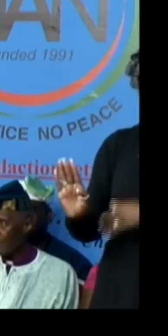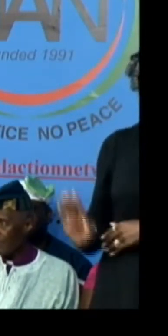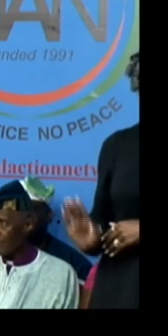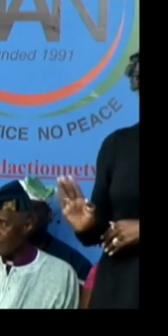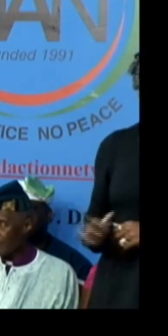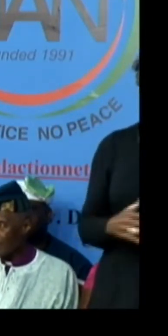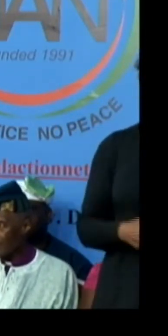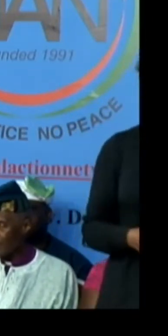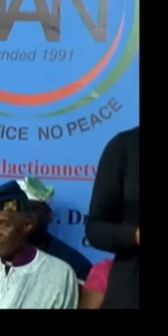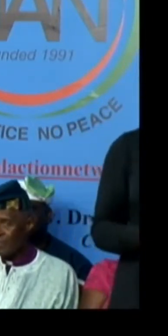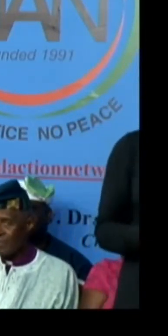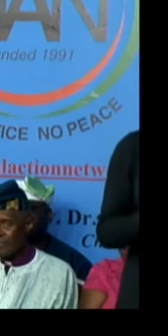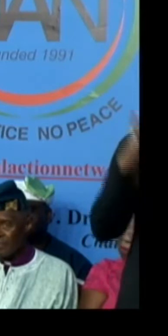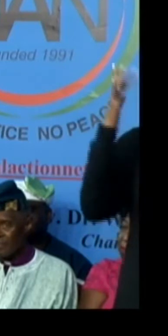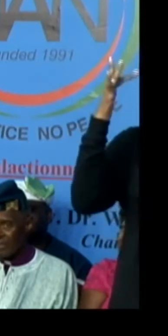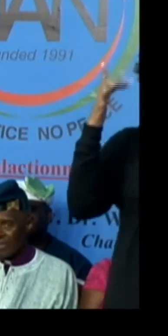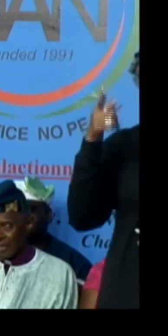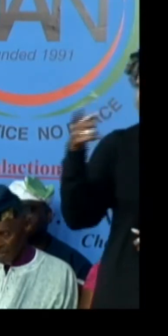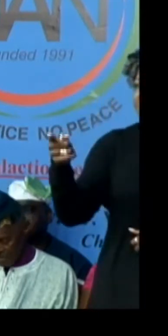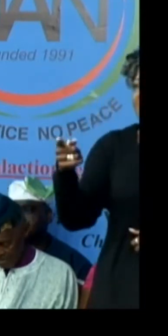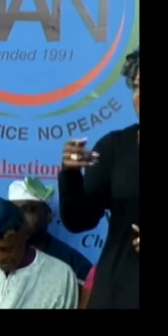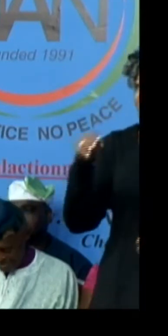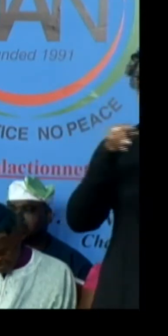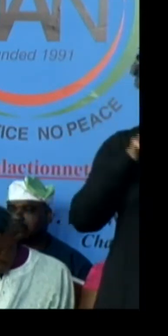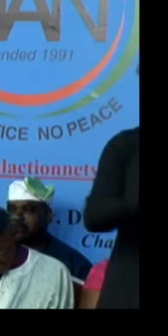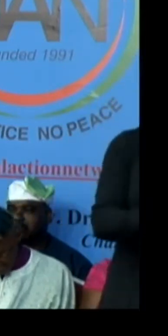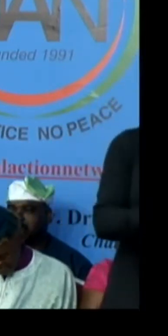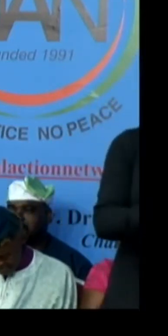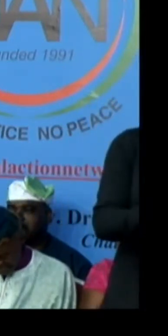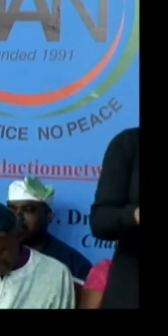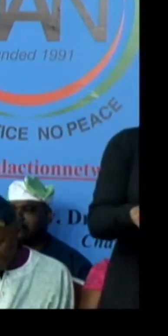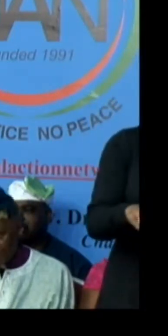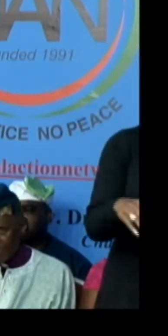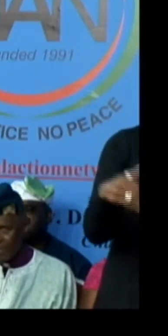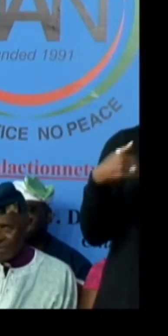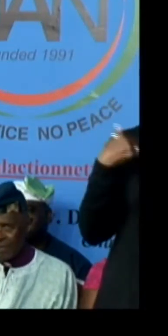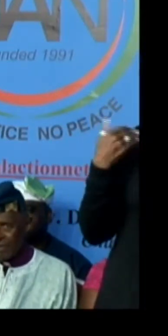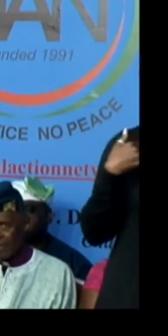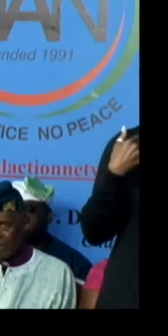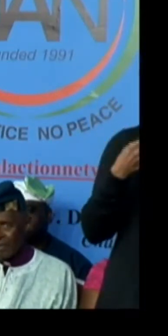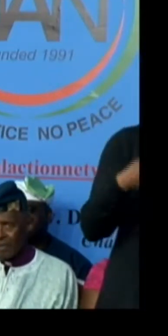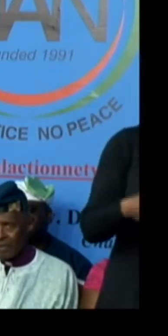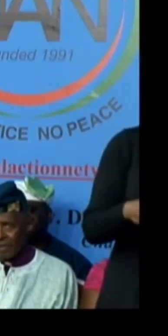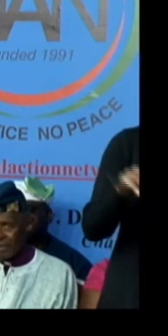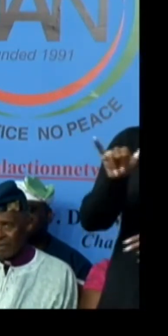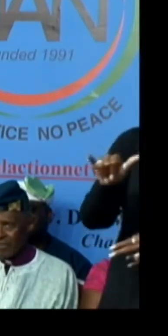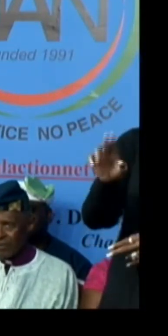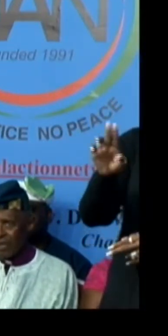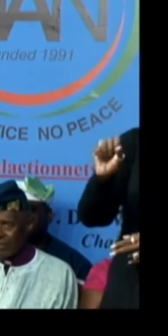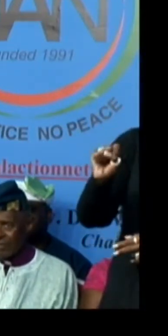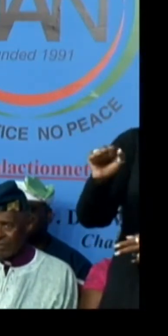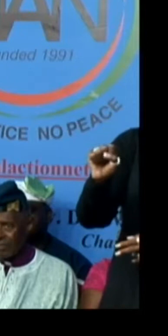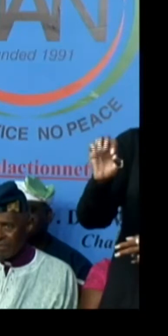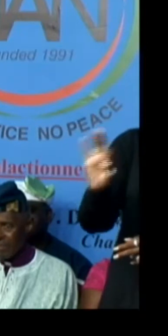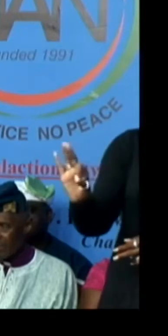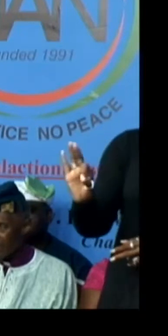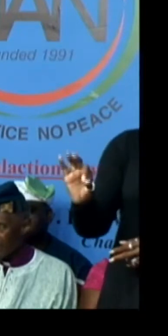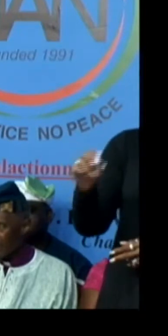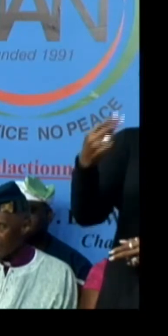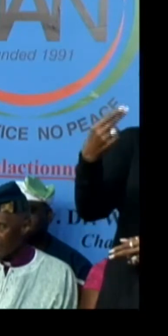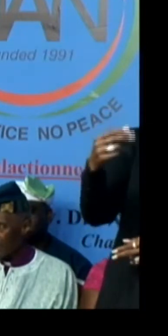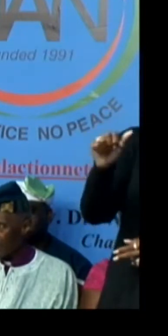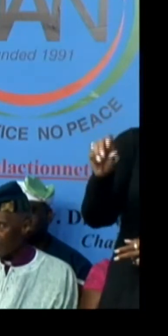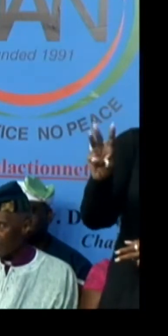They kill a young man named Yusuf Hawkins. And we marched out there about 21 weeks. Why did we